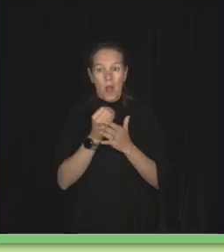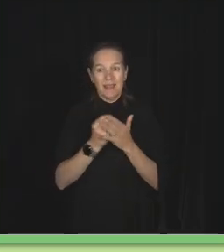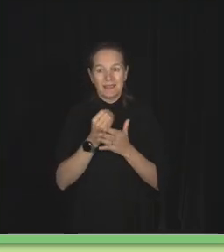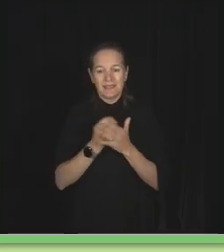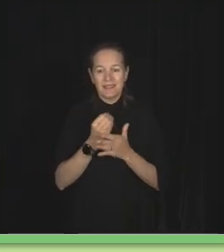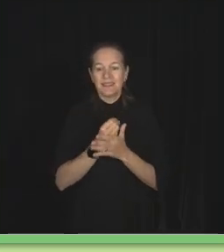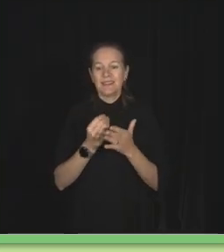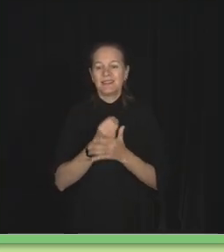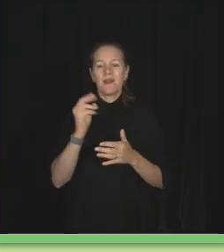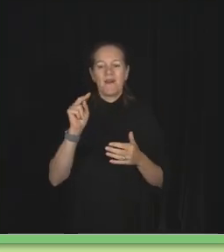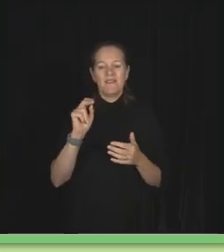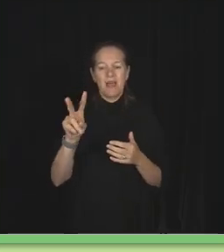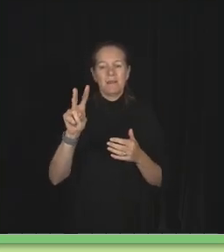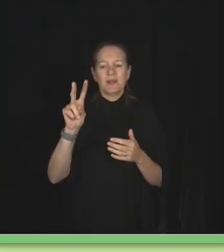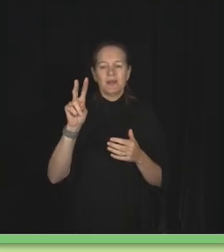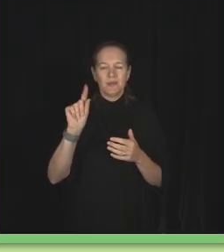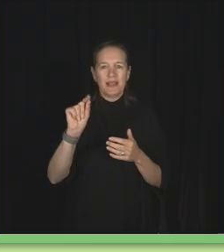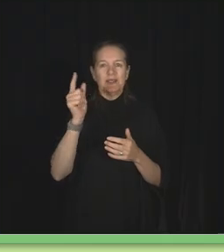of 2027,